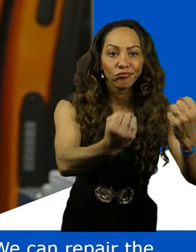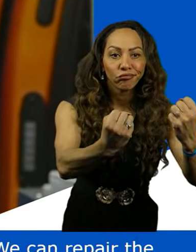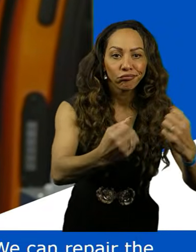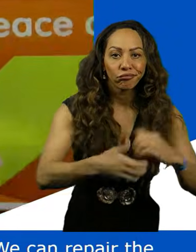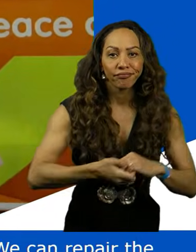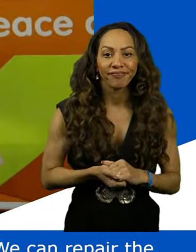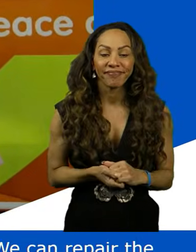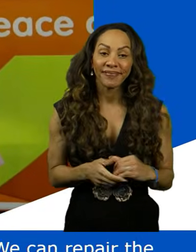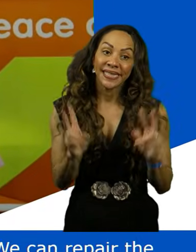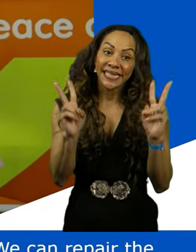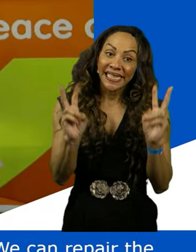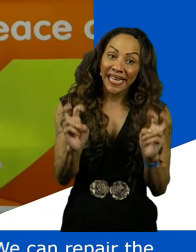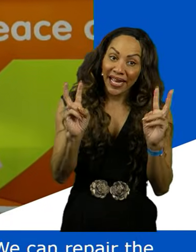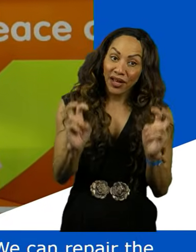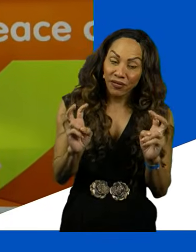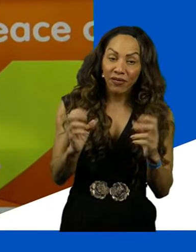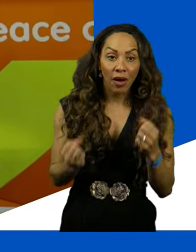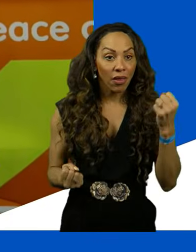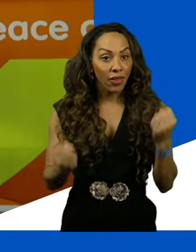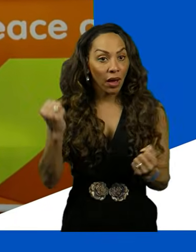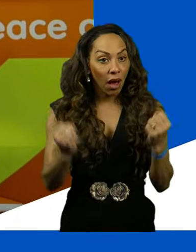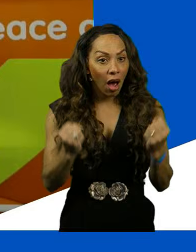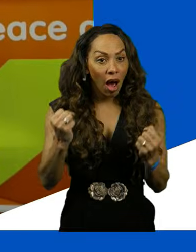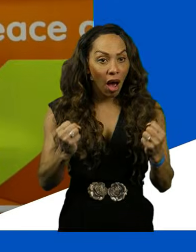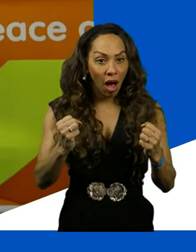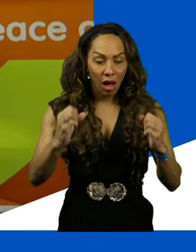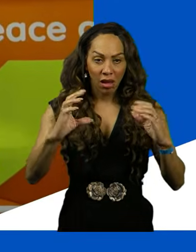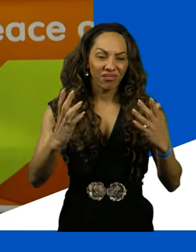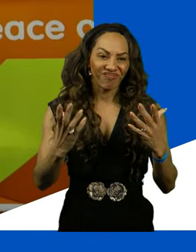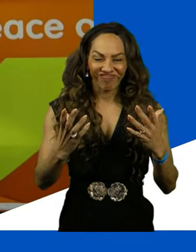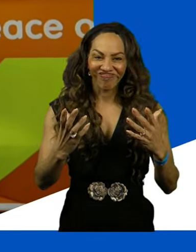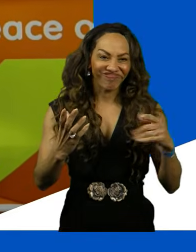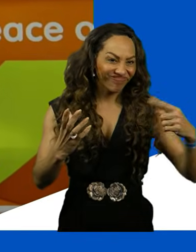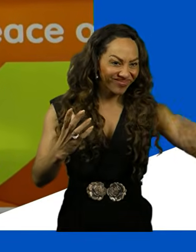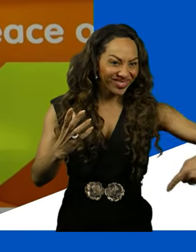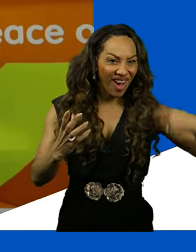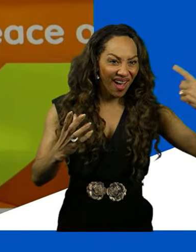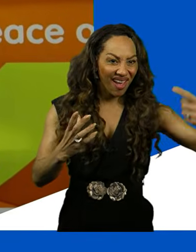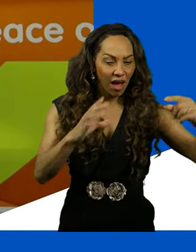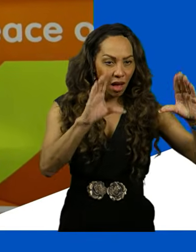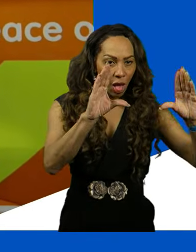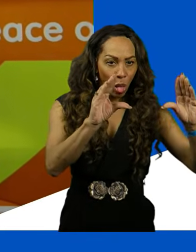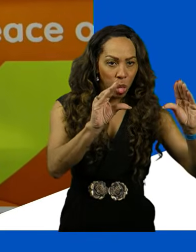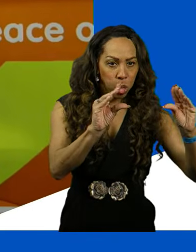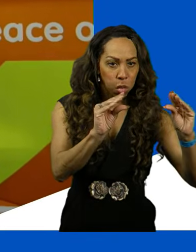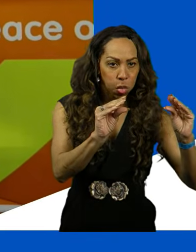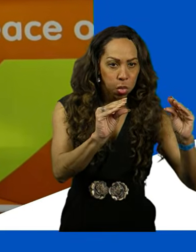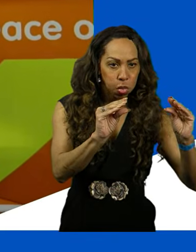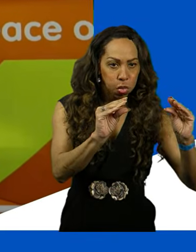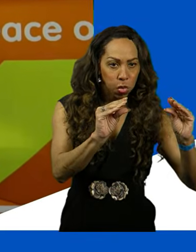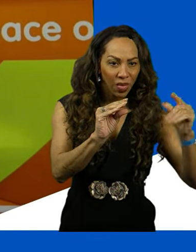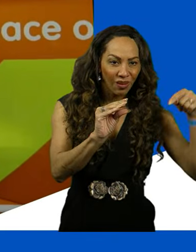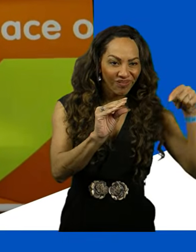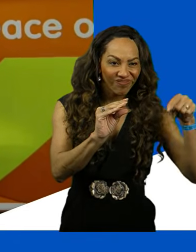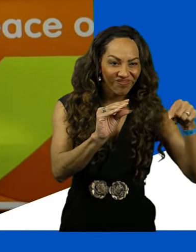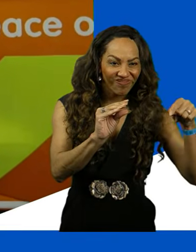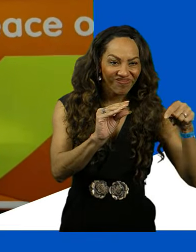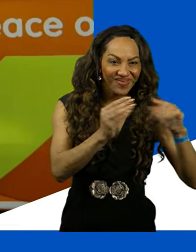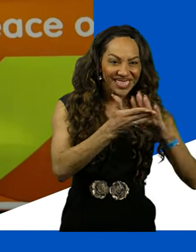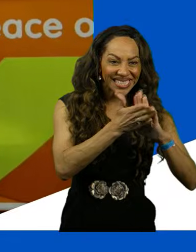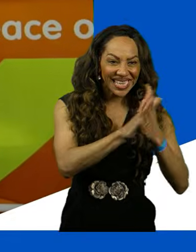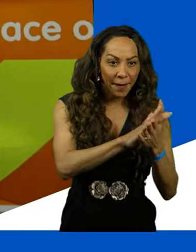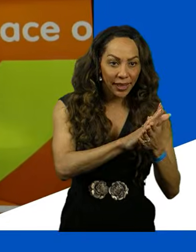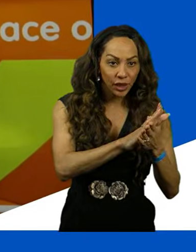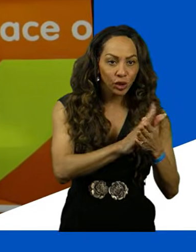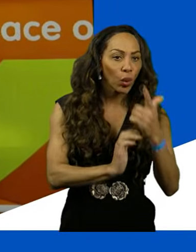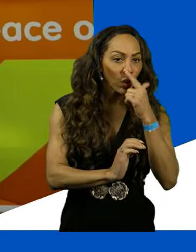impact damage or the tyre has been driven whilst it's flat, irreparable damage could have been completed to the tyre, therefore we need to fit you a spare